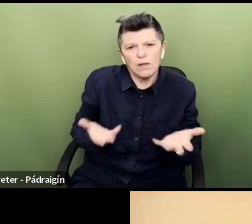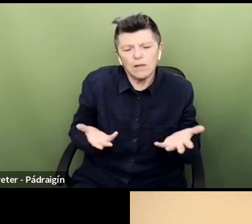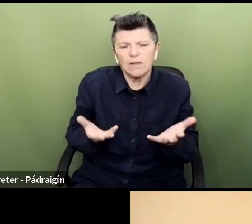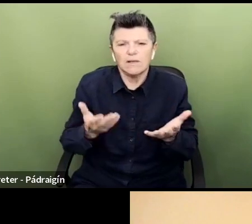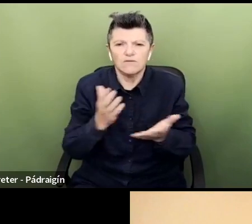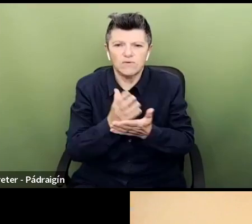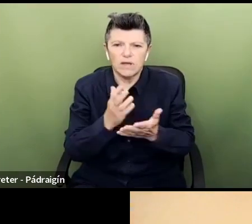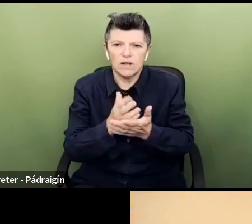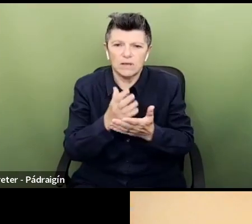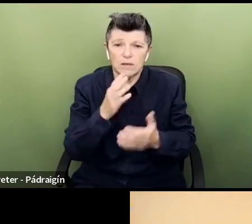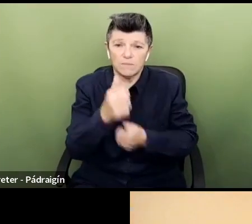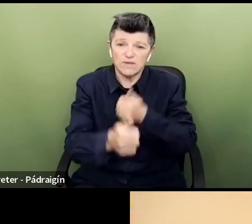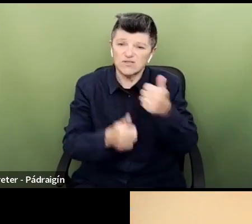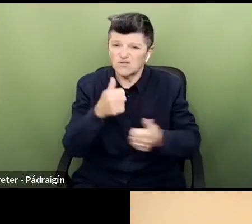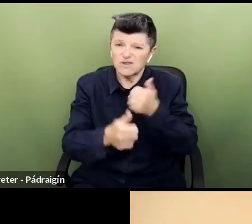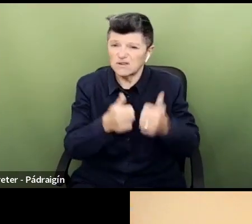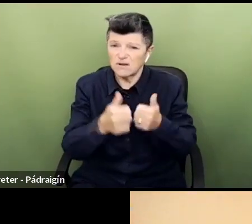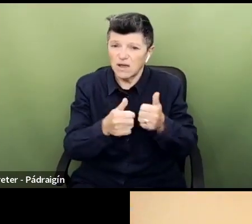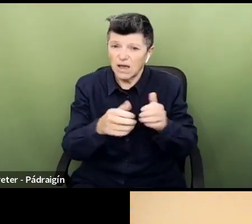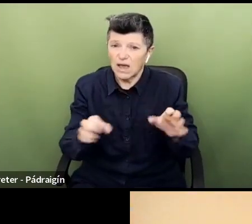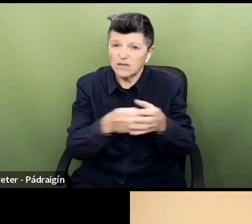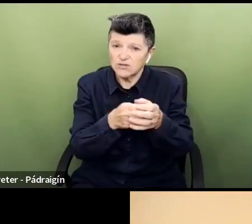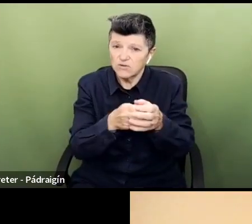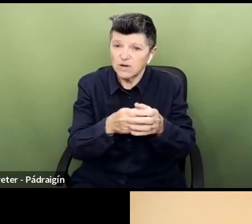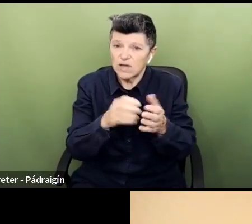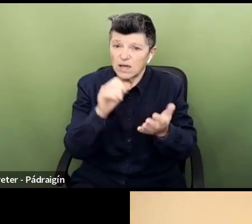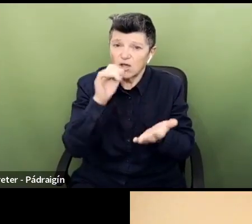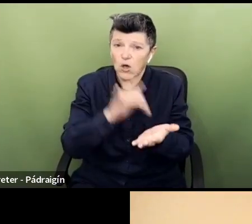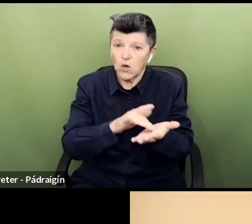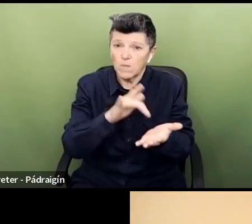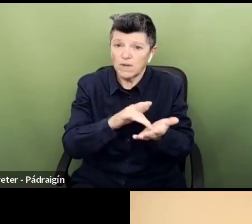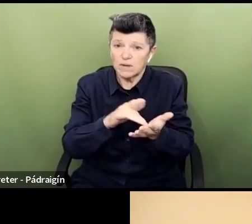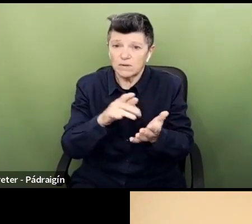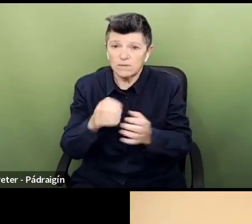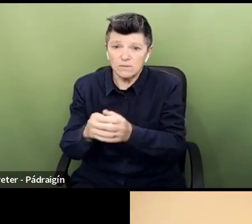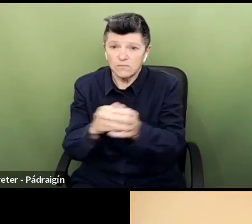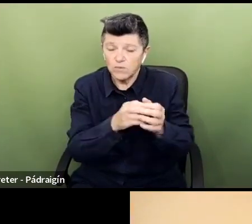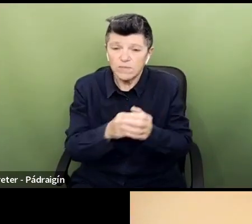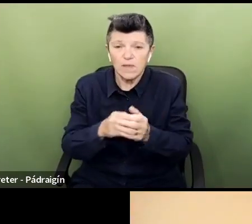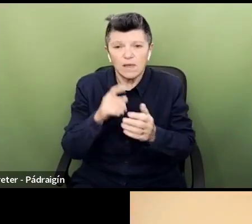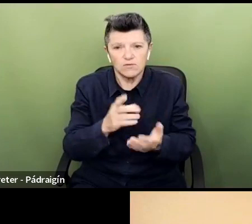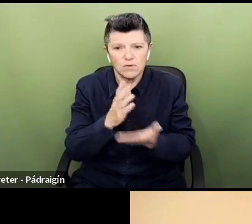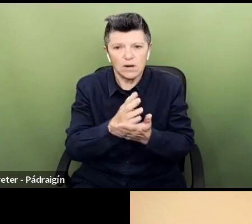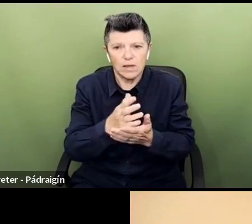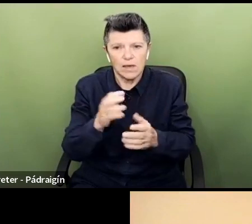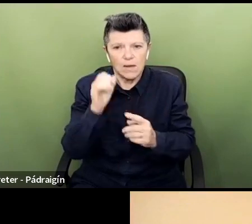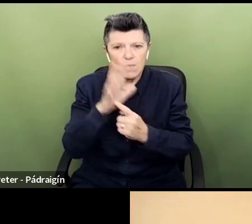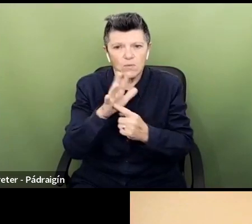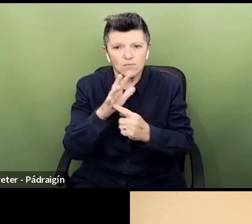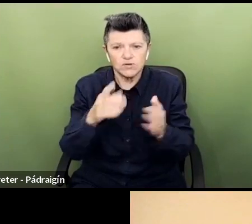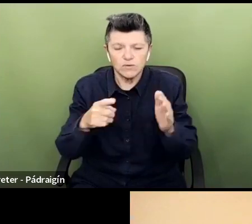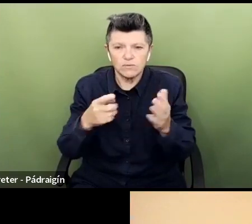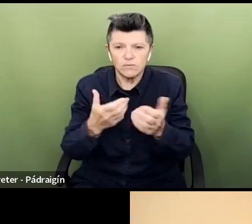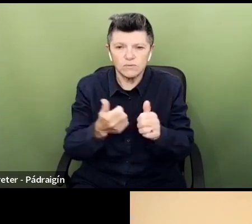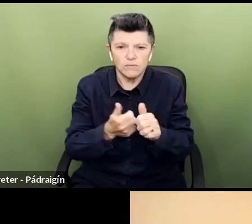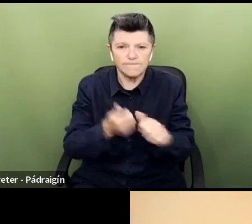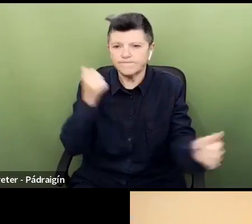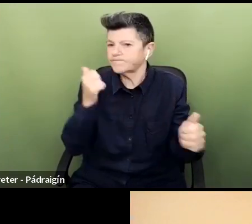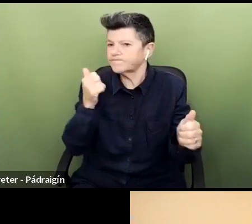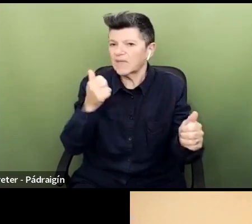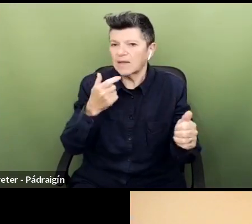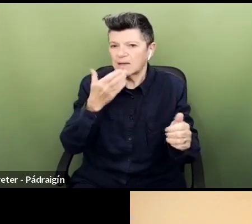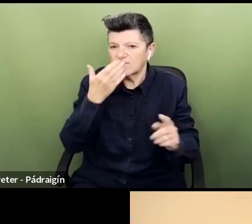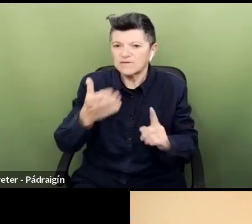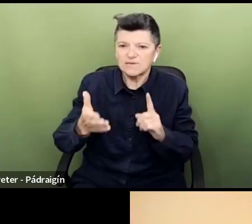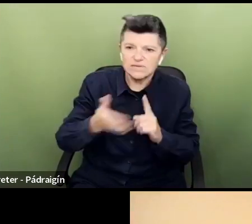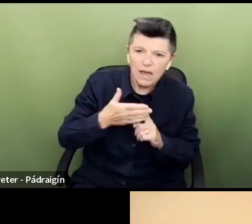prestigious category of urban estates, was very important to get away from that stigma. And to get away from some of the limitations of